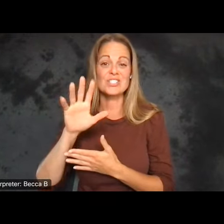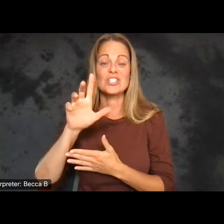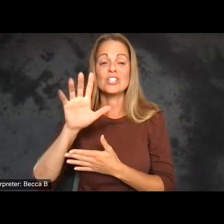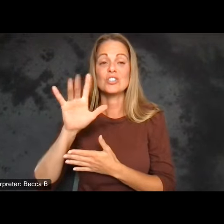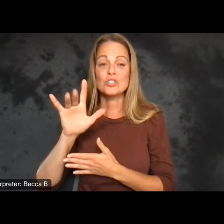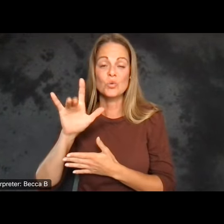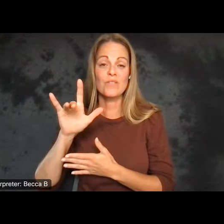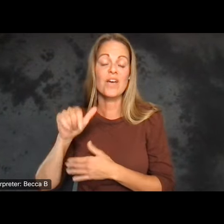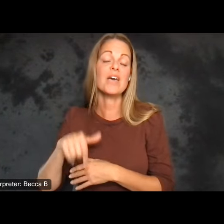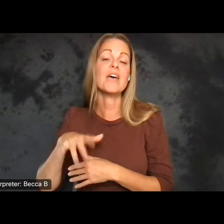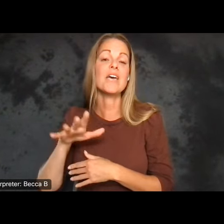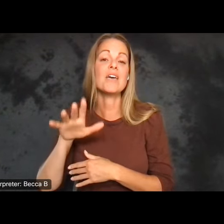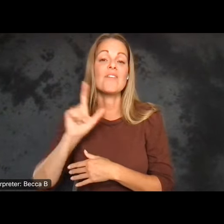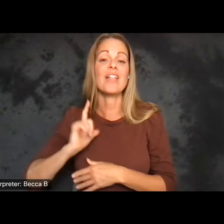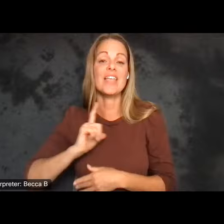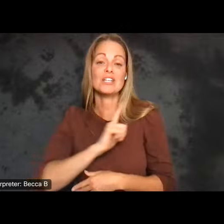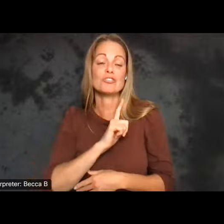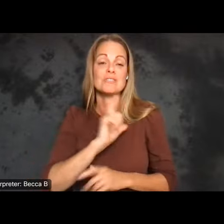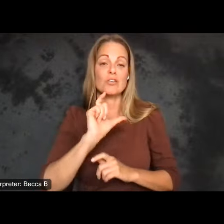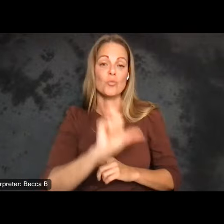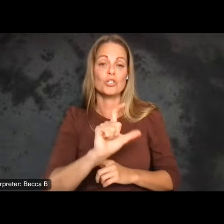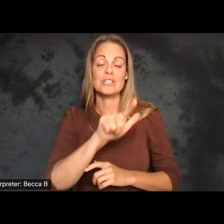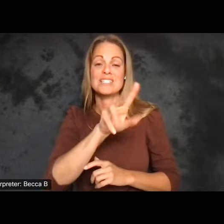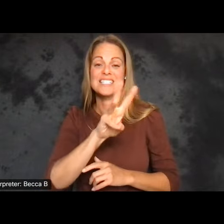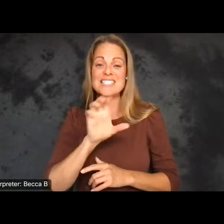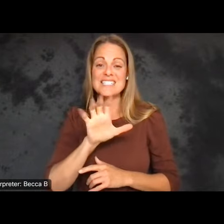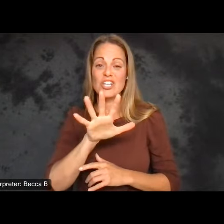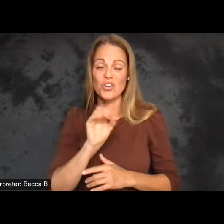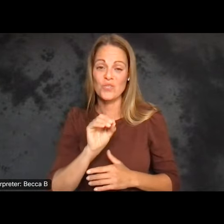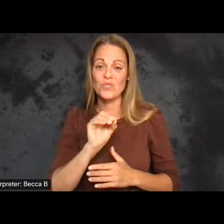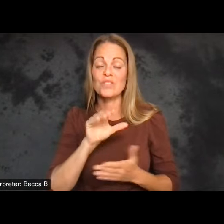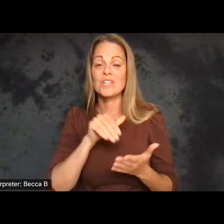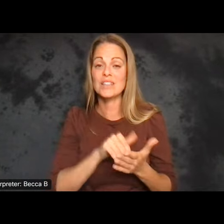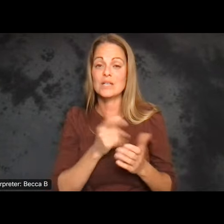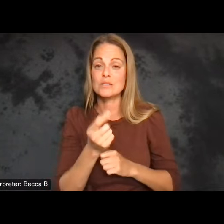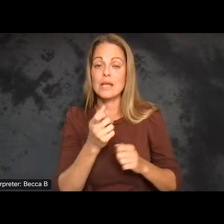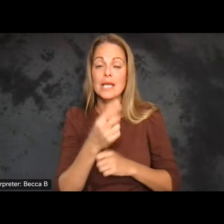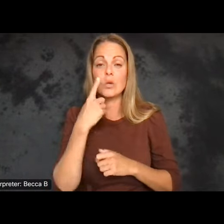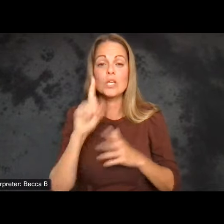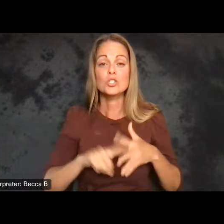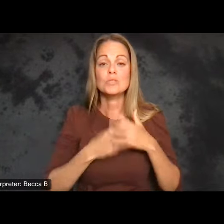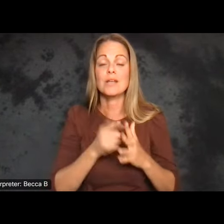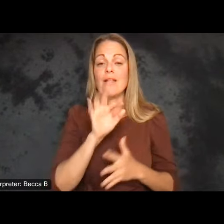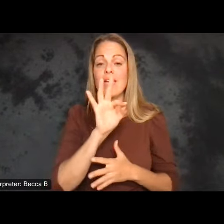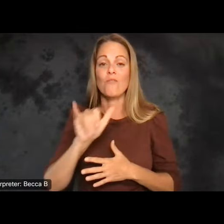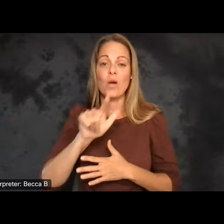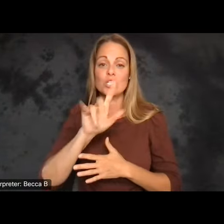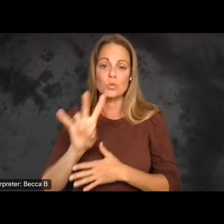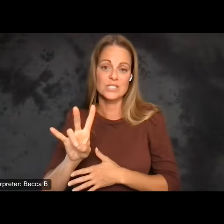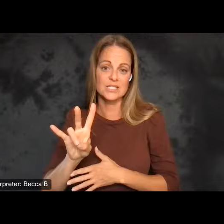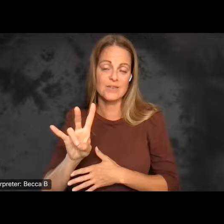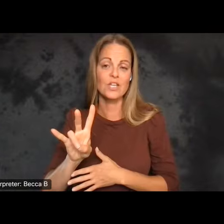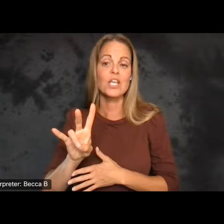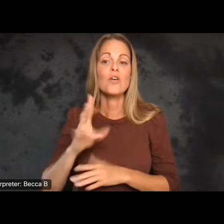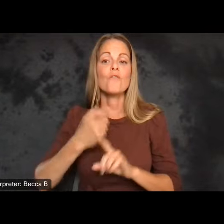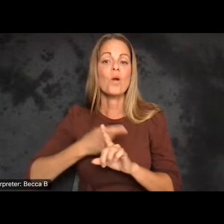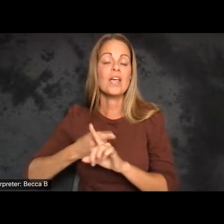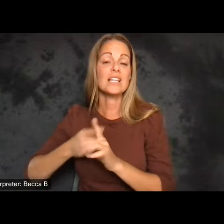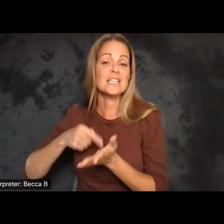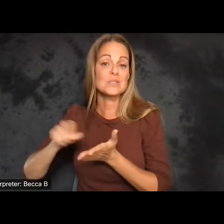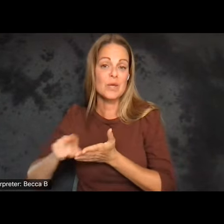appropriated $650,000 annually beginning in FY 2027 for lease payments to a third party for development of